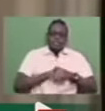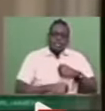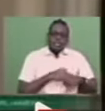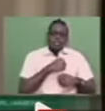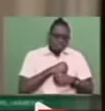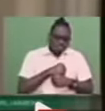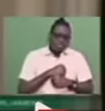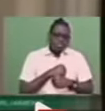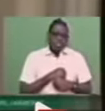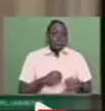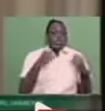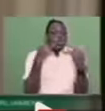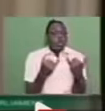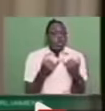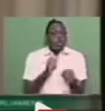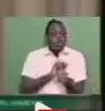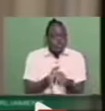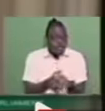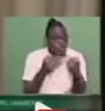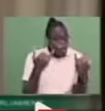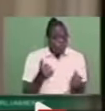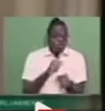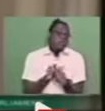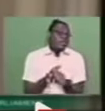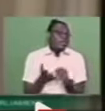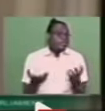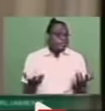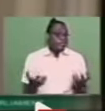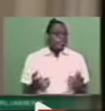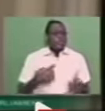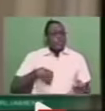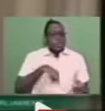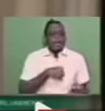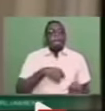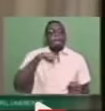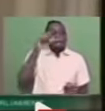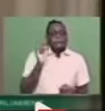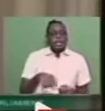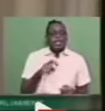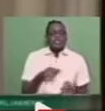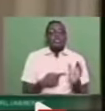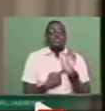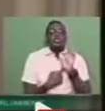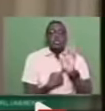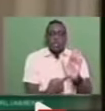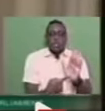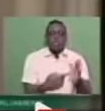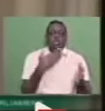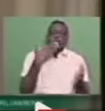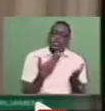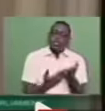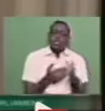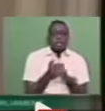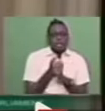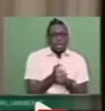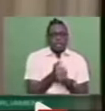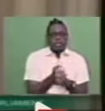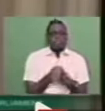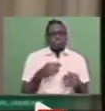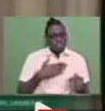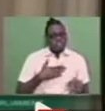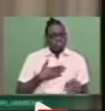times, another great moment of moral leadership has arrived. And so I call on this government to consider